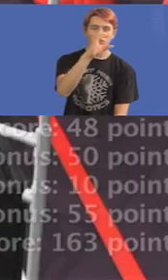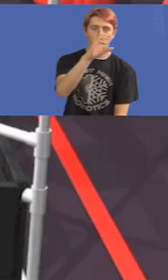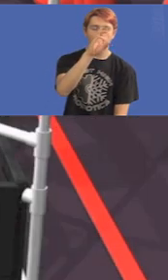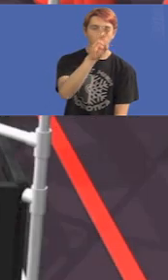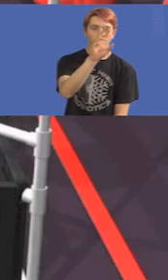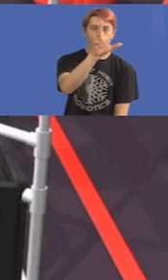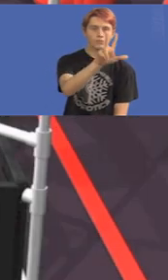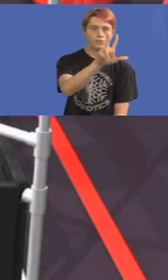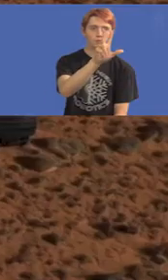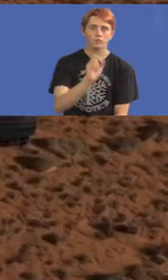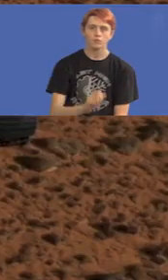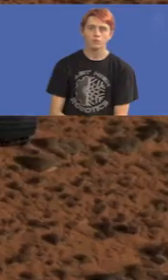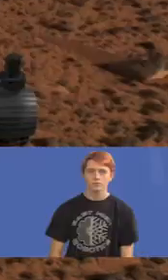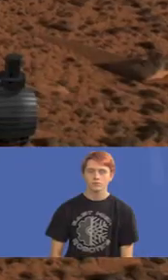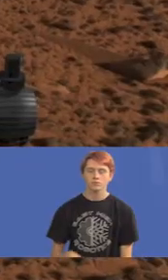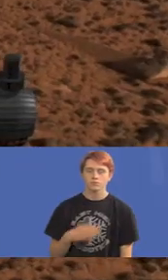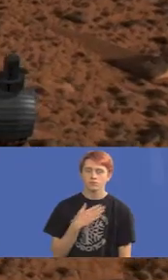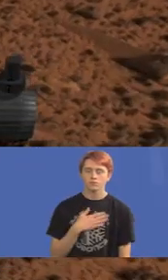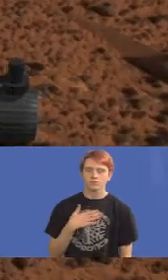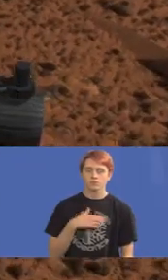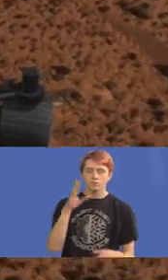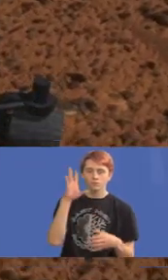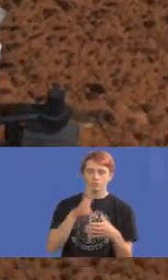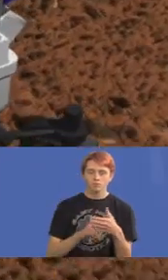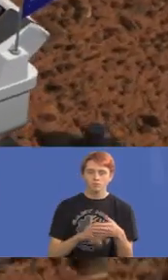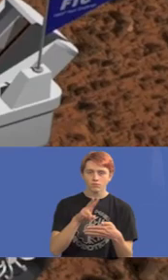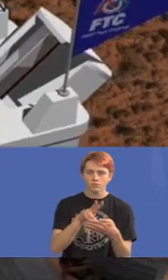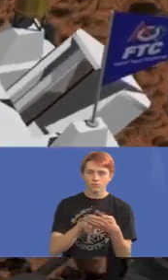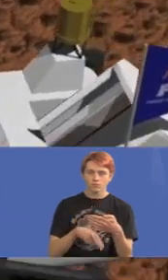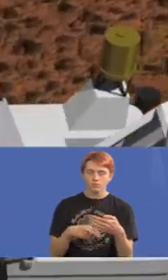165-163. Please download and read the game